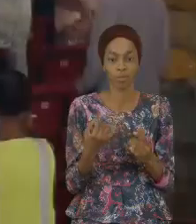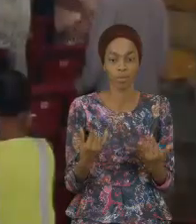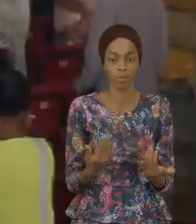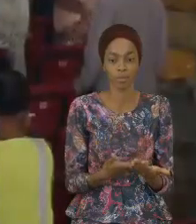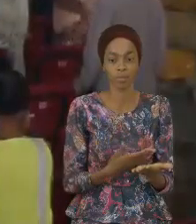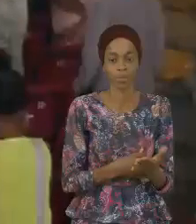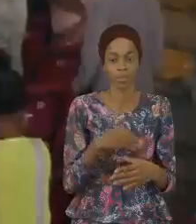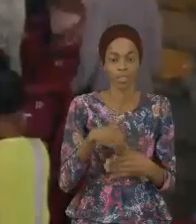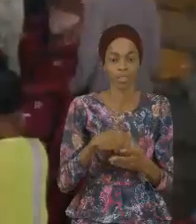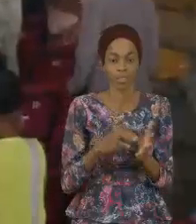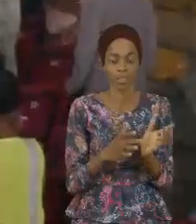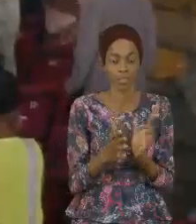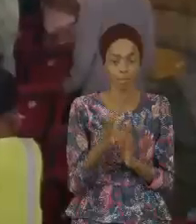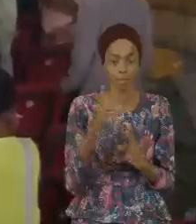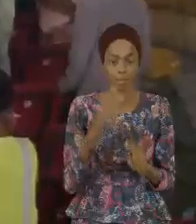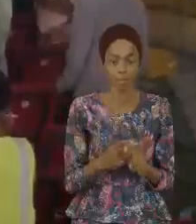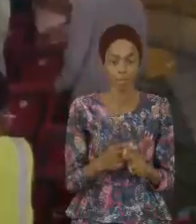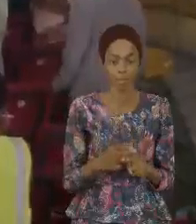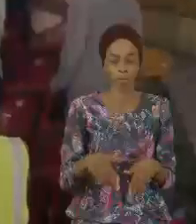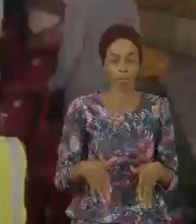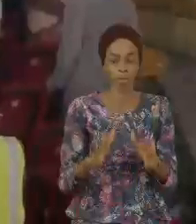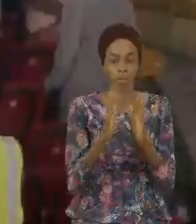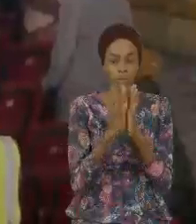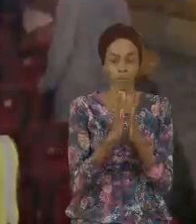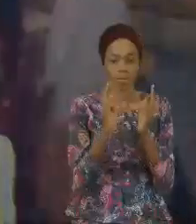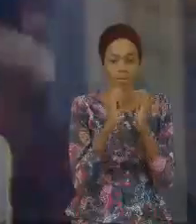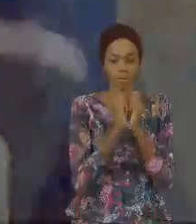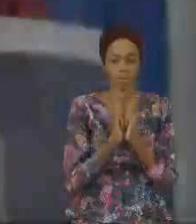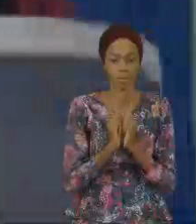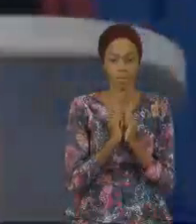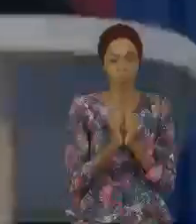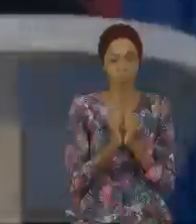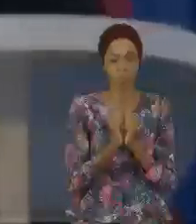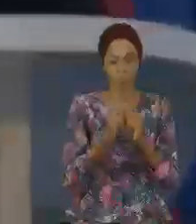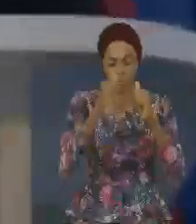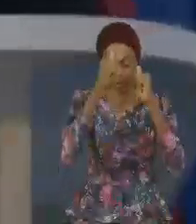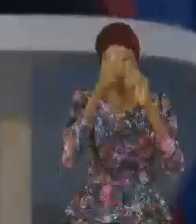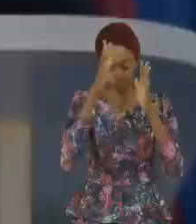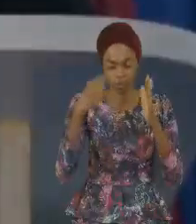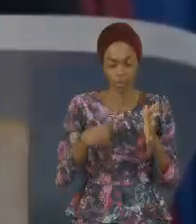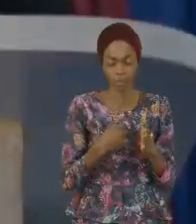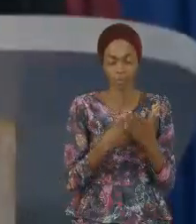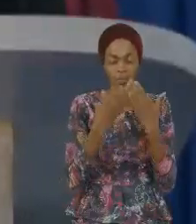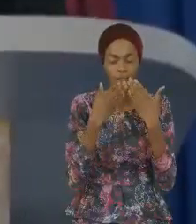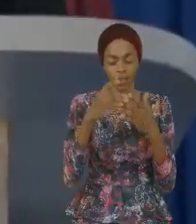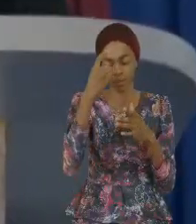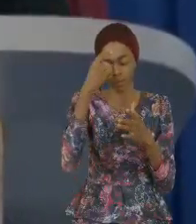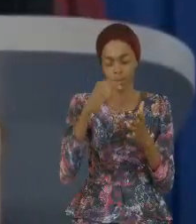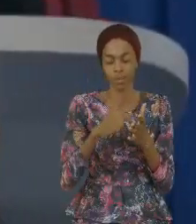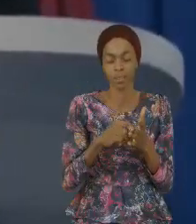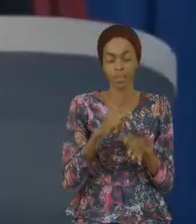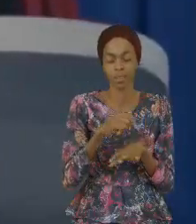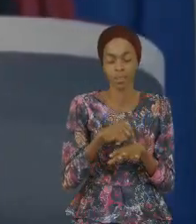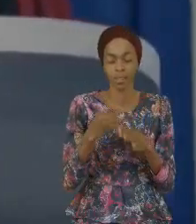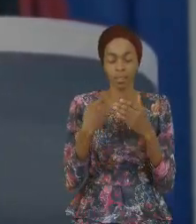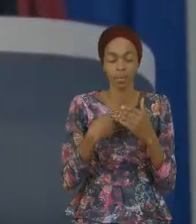Jesus' name. Amen. Let's have a word of prayer. Father, we thank you for this hour. We thank